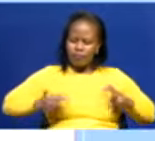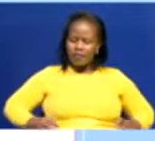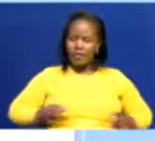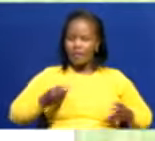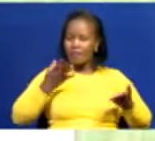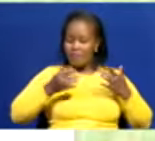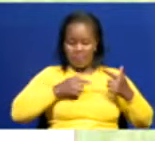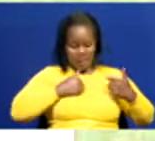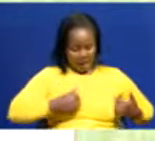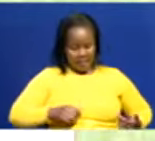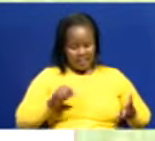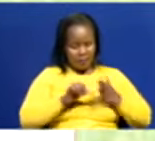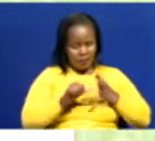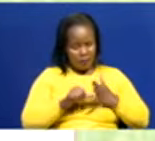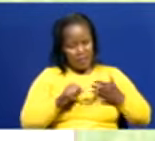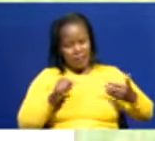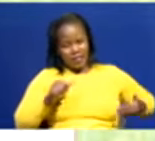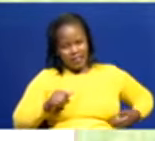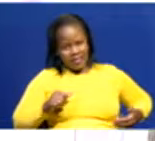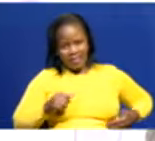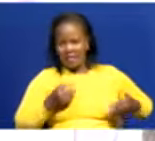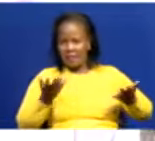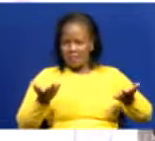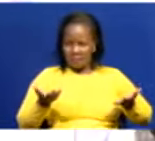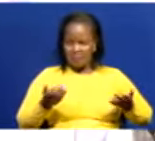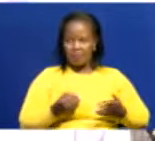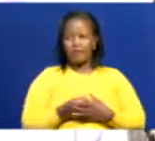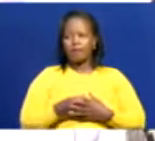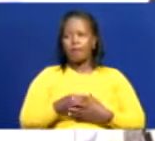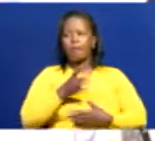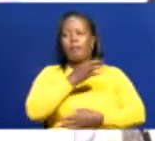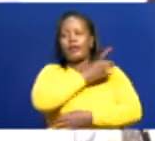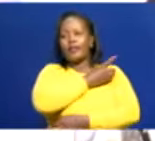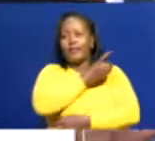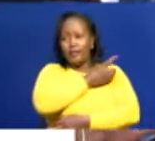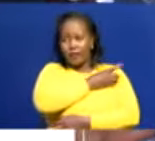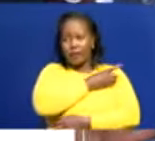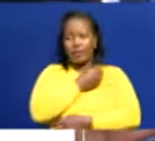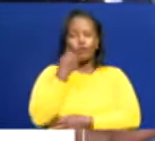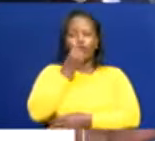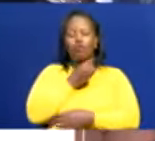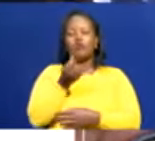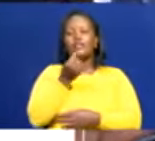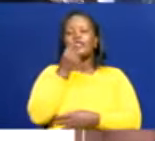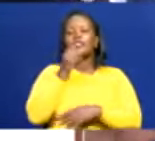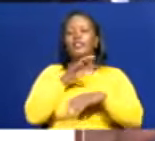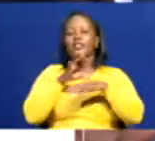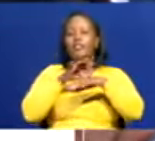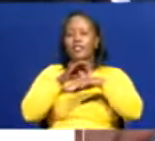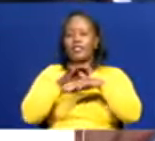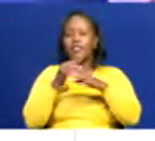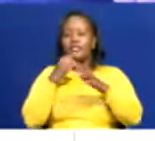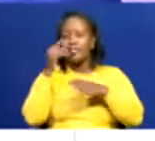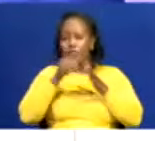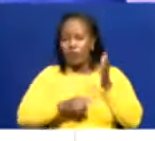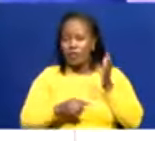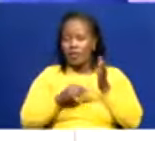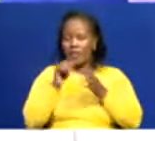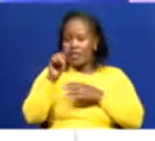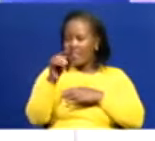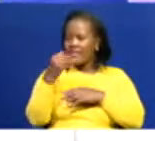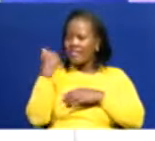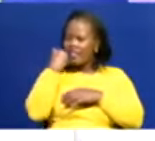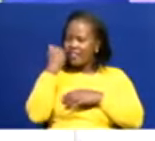my kidney. Dr. Damaris Amolo, a clinical dermatologist, shared insights on the disease, whose